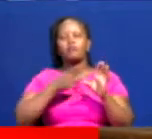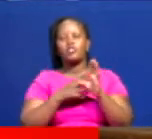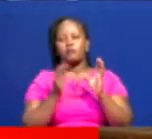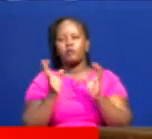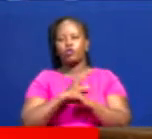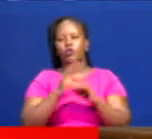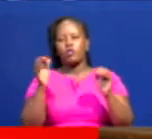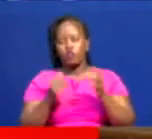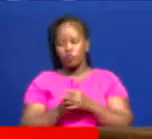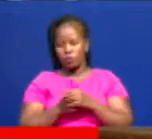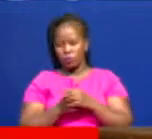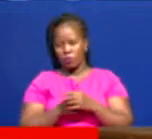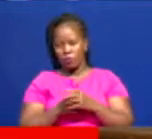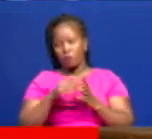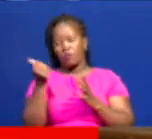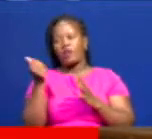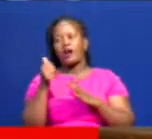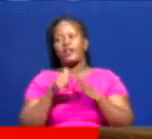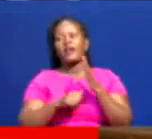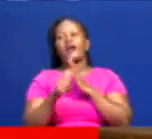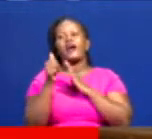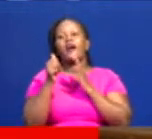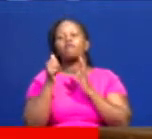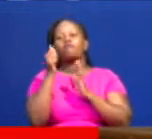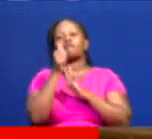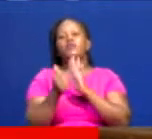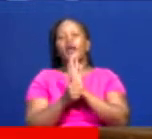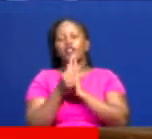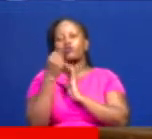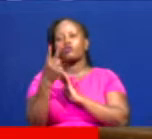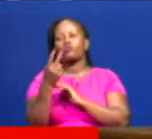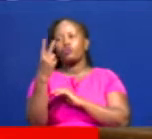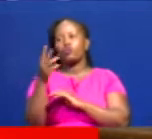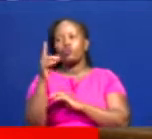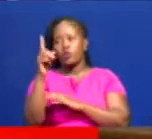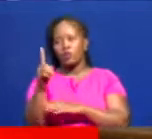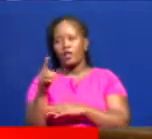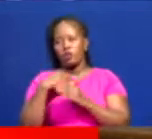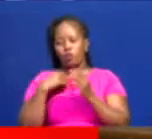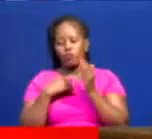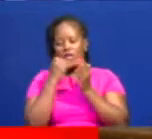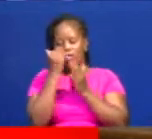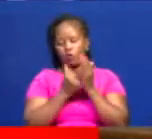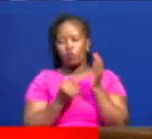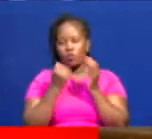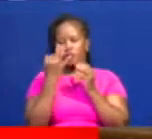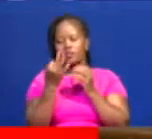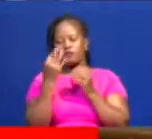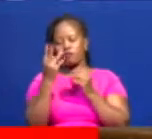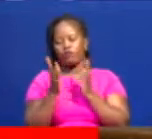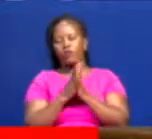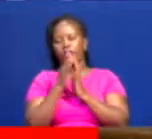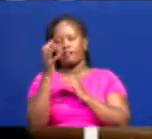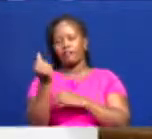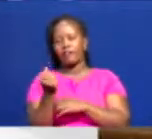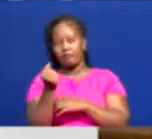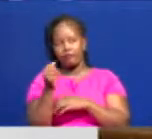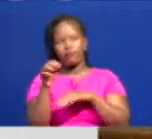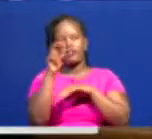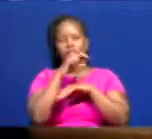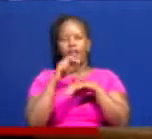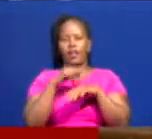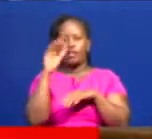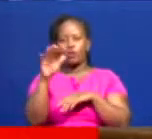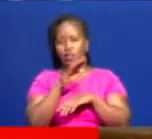221, there's a clear requirement in clause 3 and clause 4 and 5 that the National Assembly will